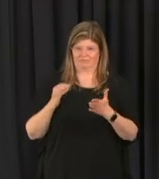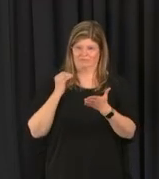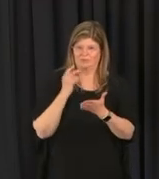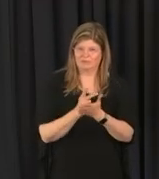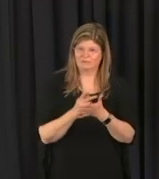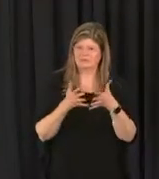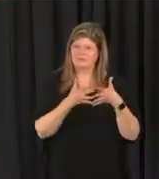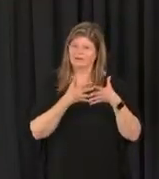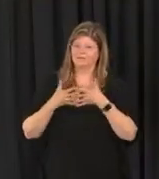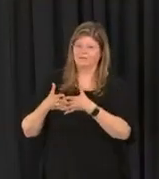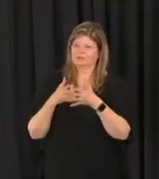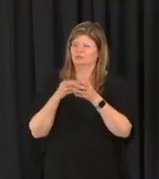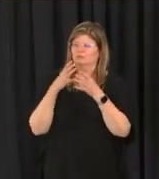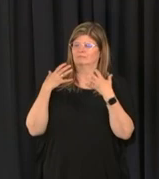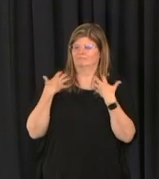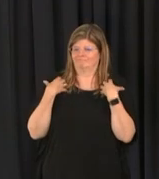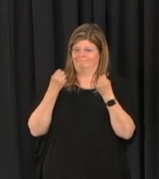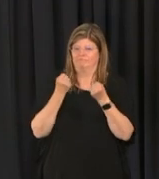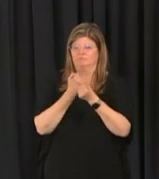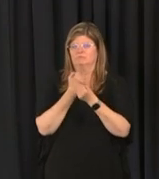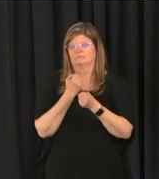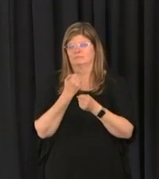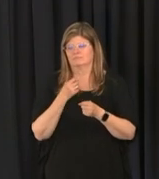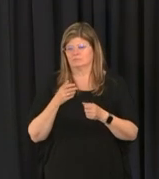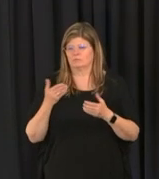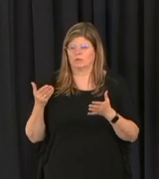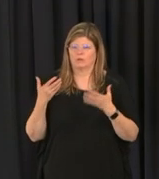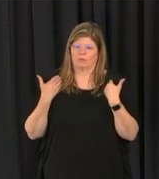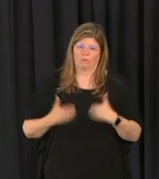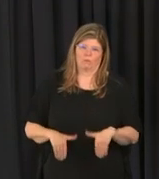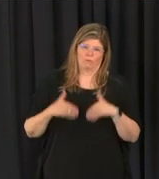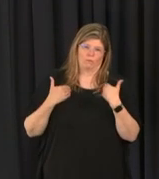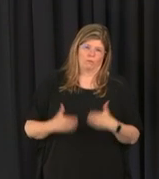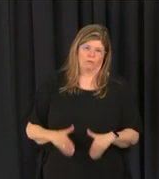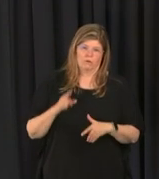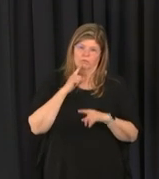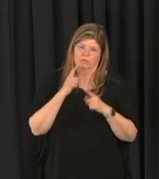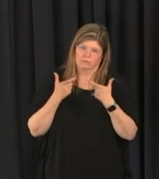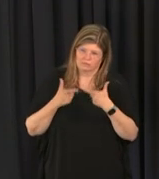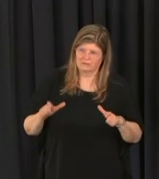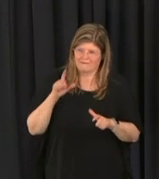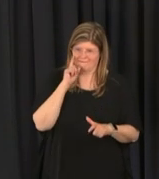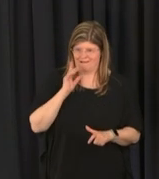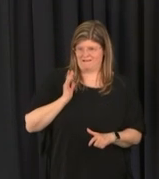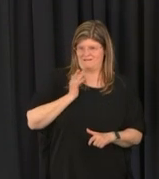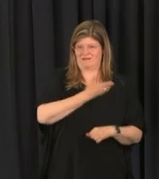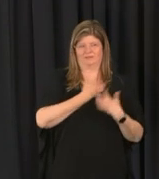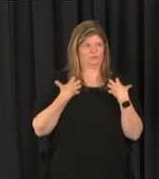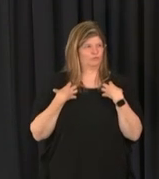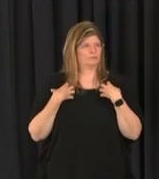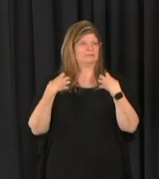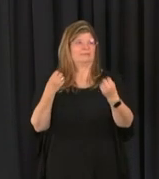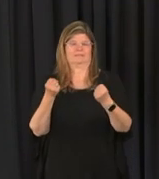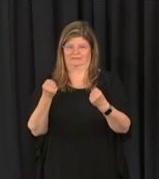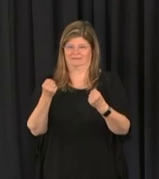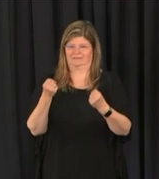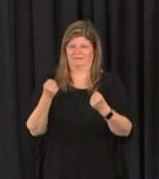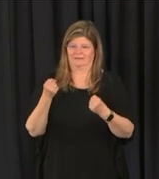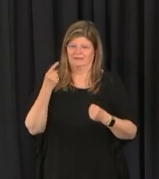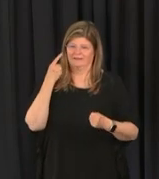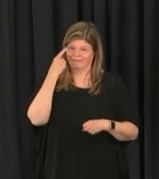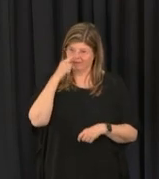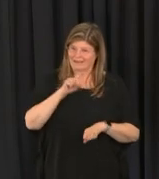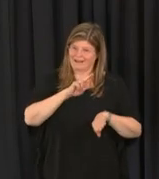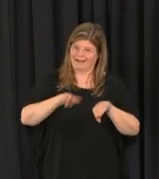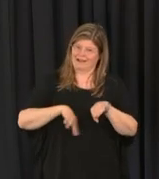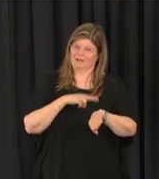Rescue Plan, which is huge news for our recovery and also